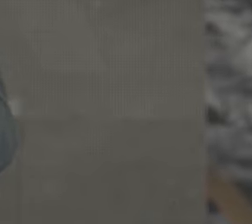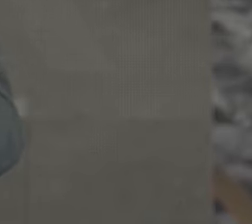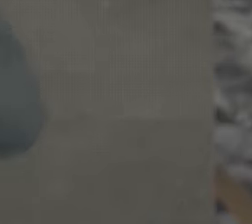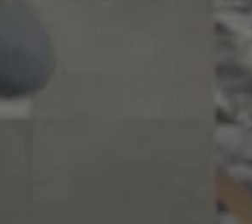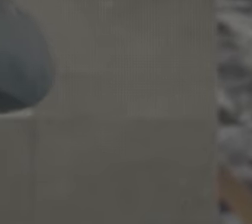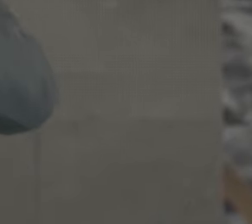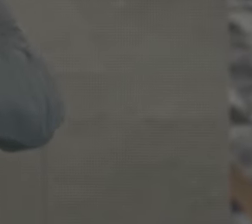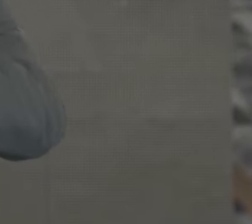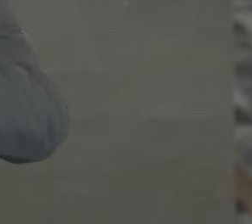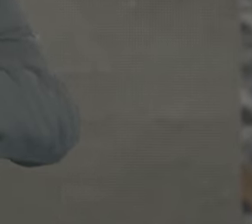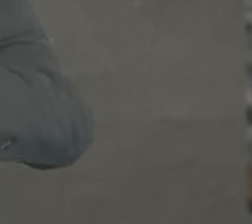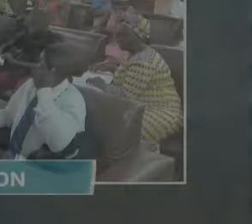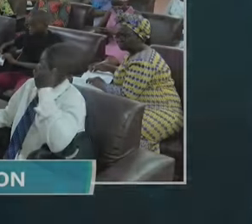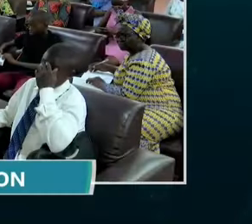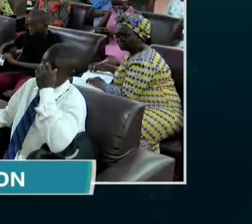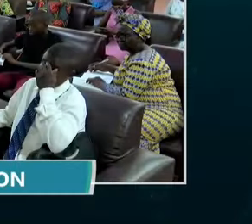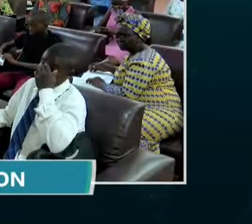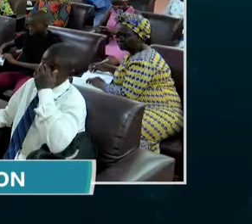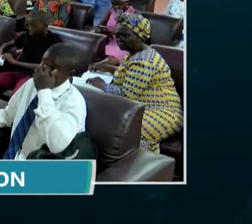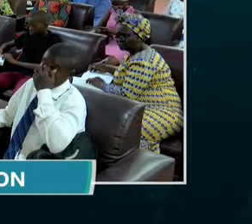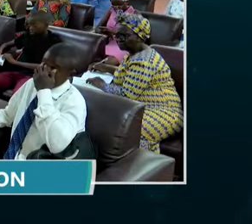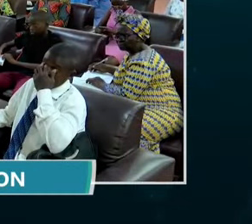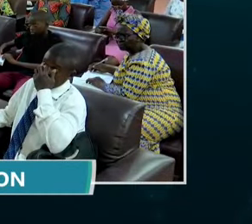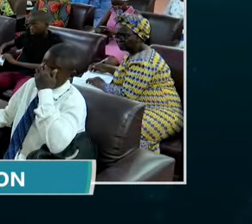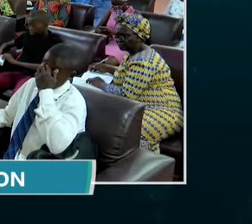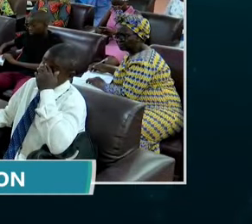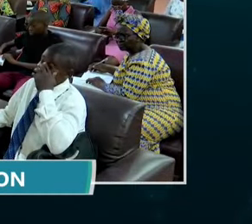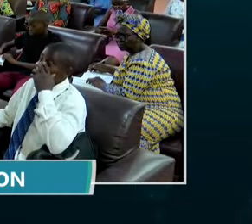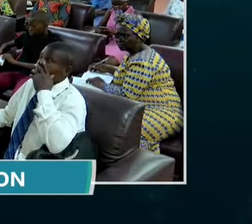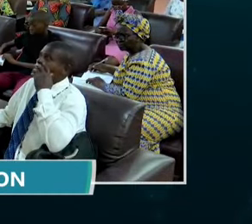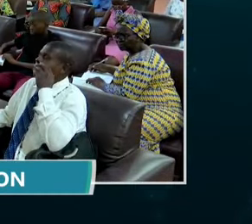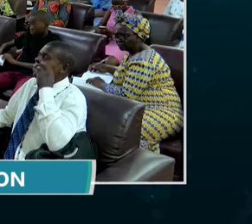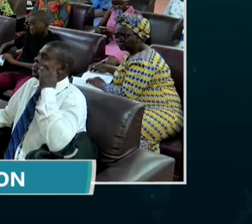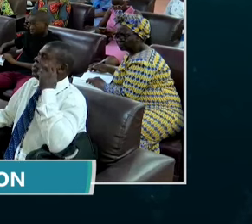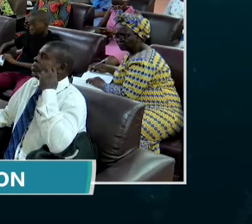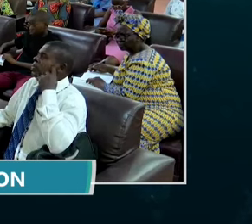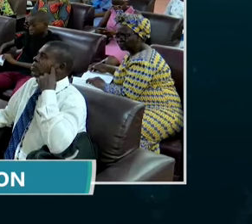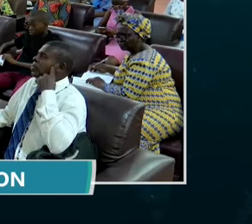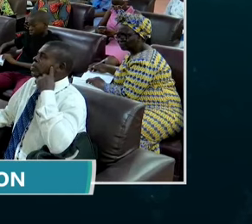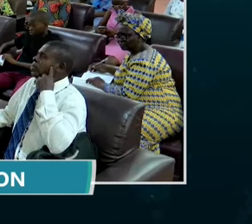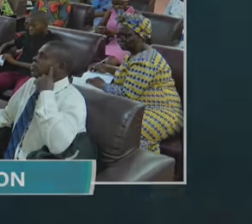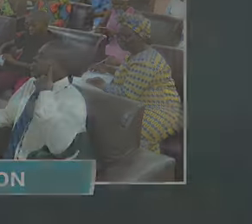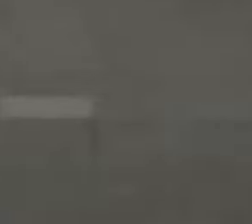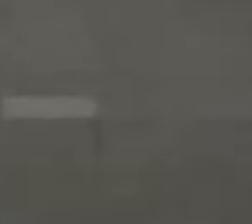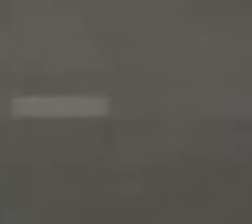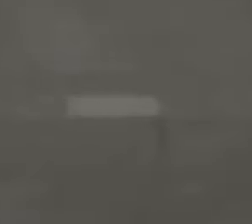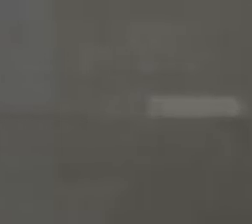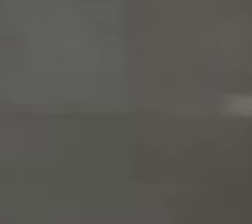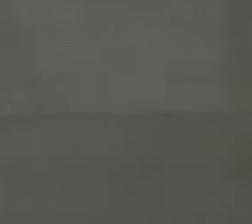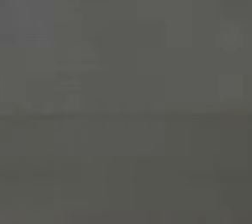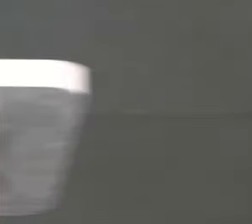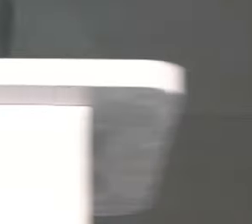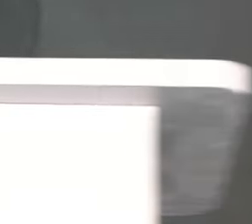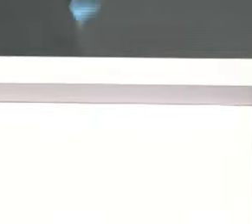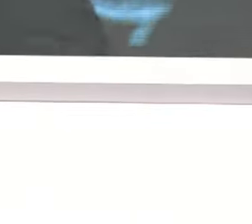congregation said unto them, would God that we had died.